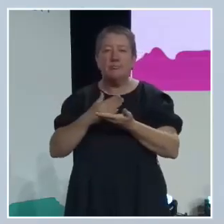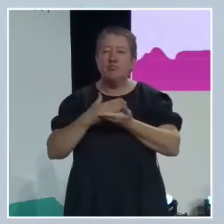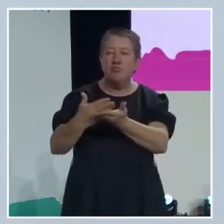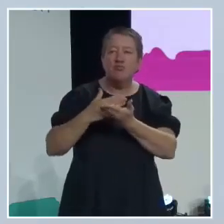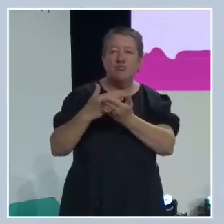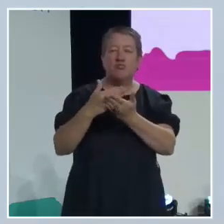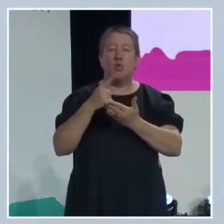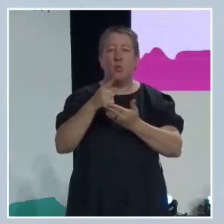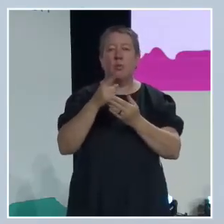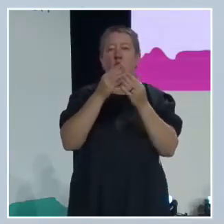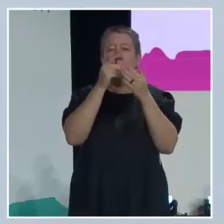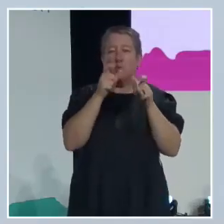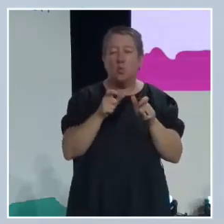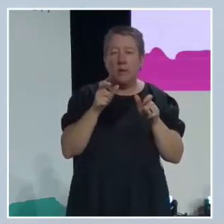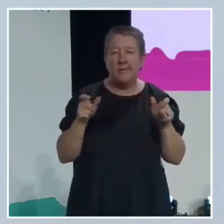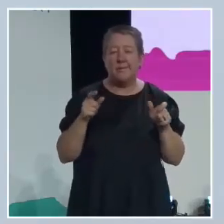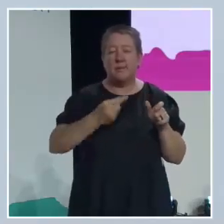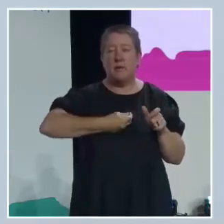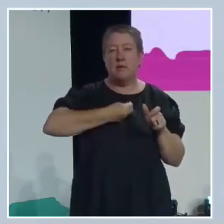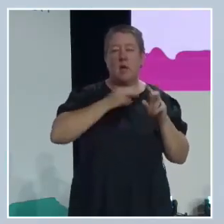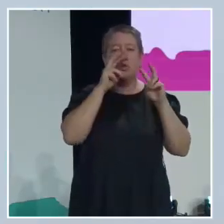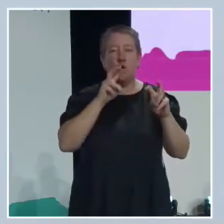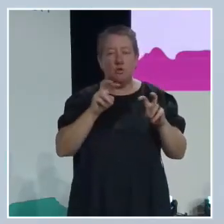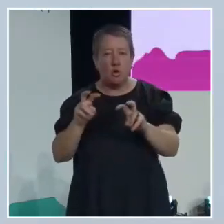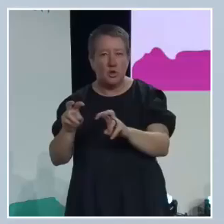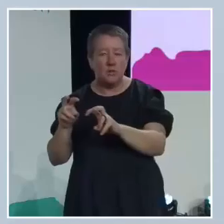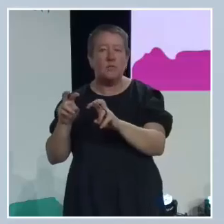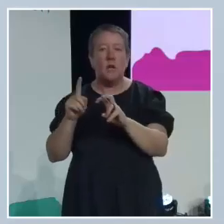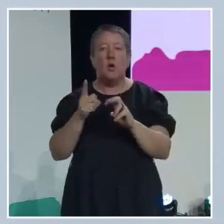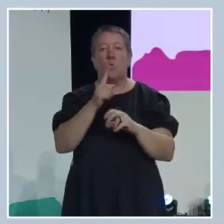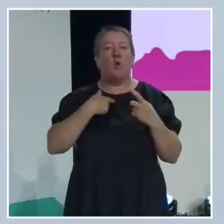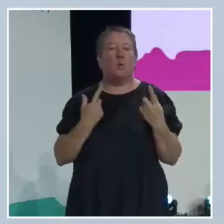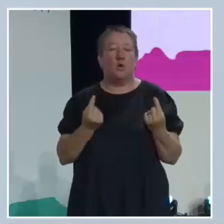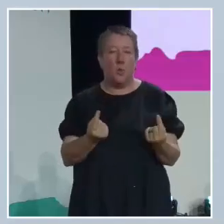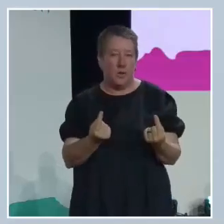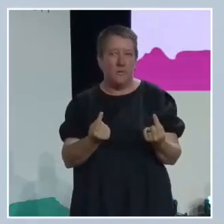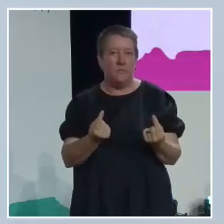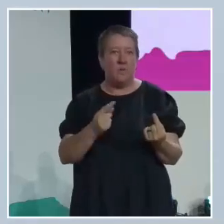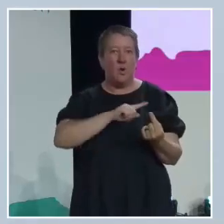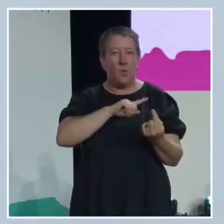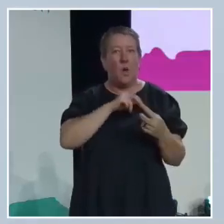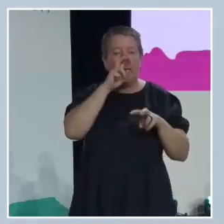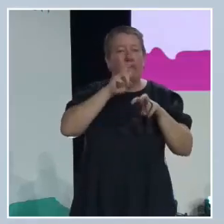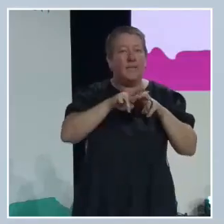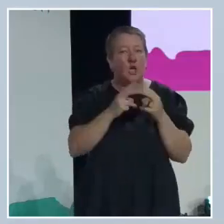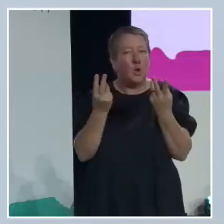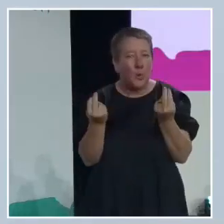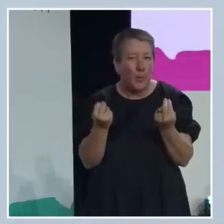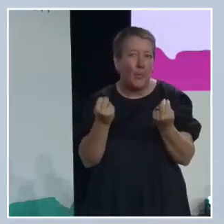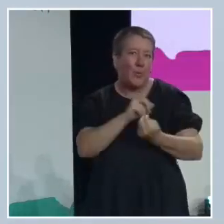young researchers about what we are doing, because we need new forces also, new